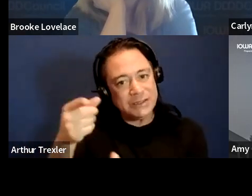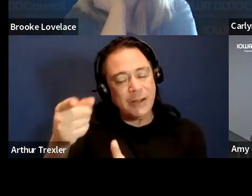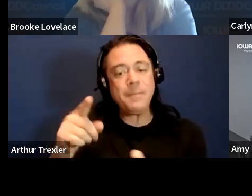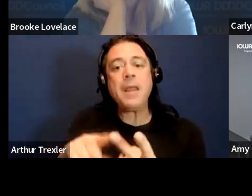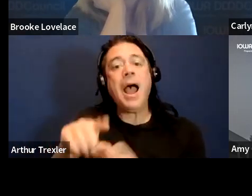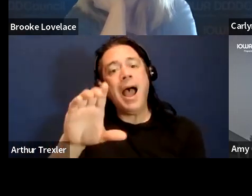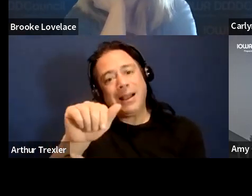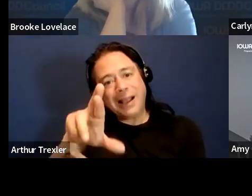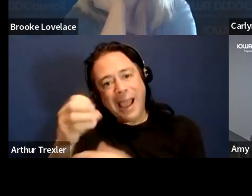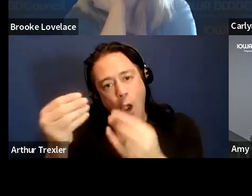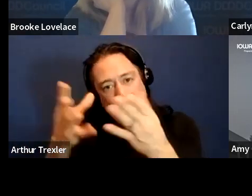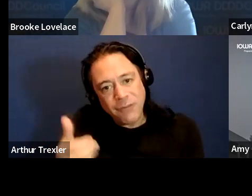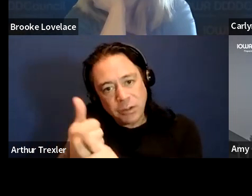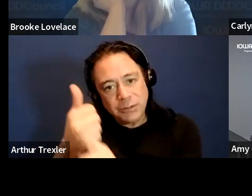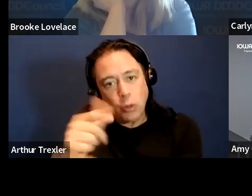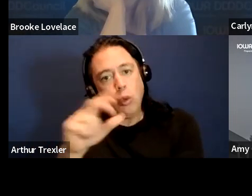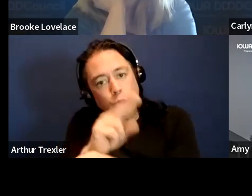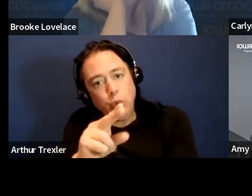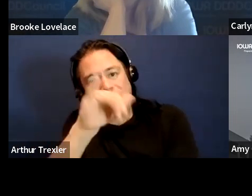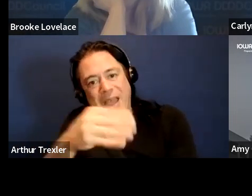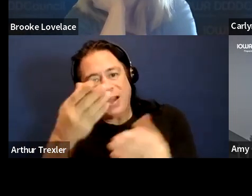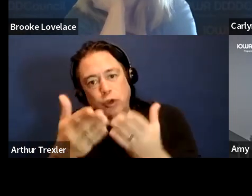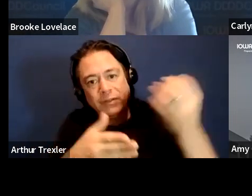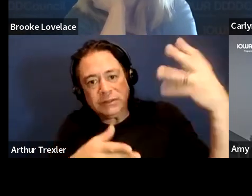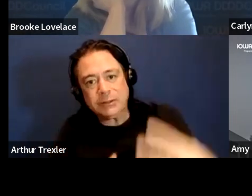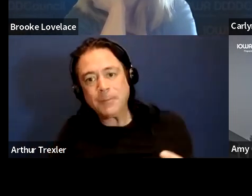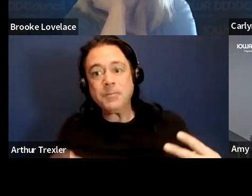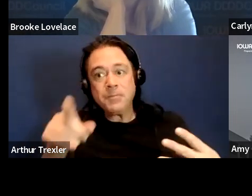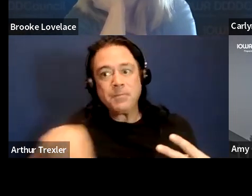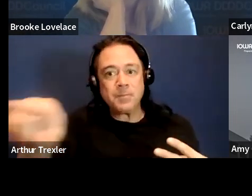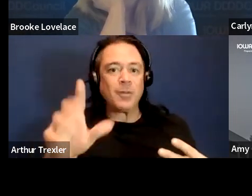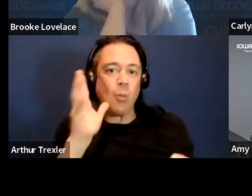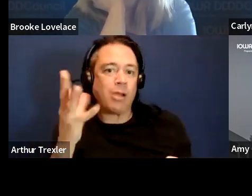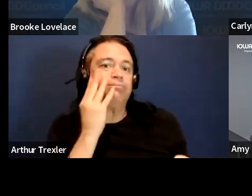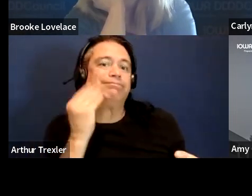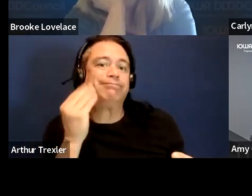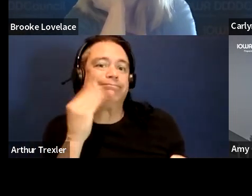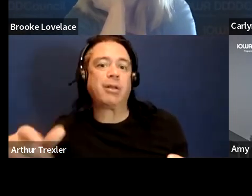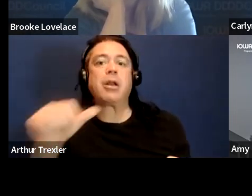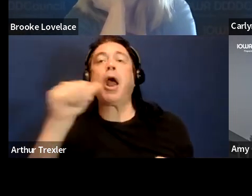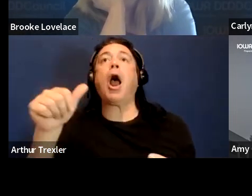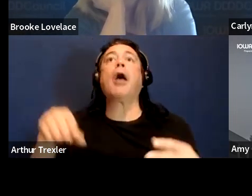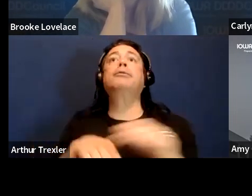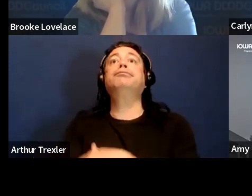who use community-based services, and also community-based service providers.